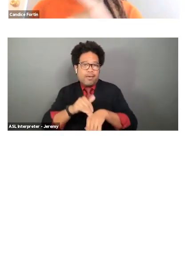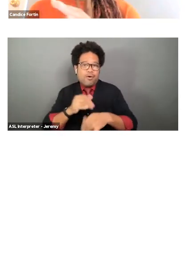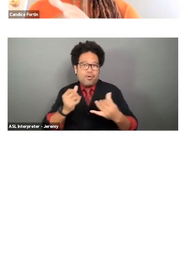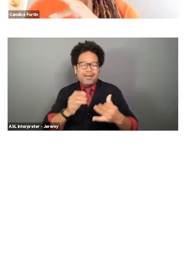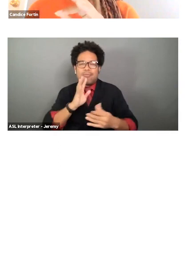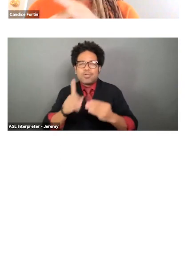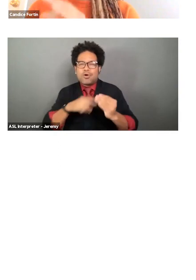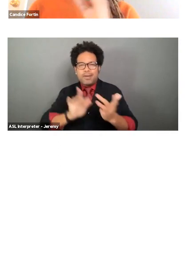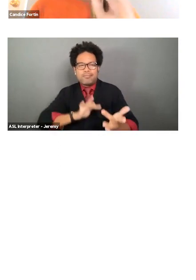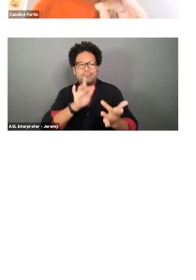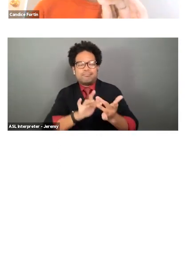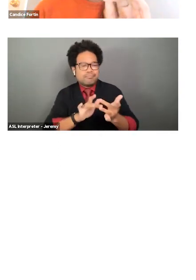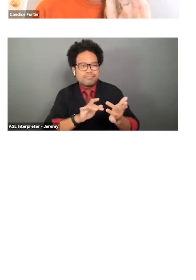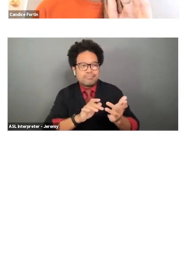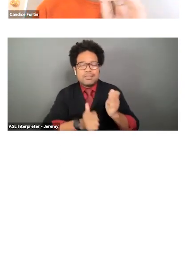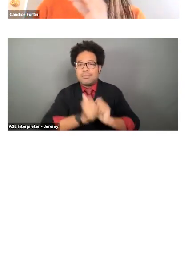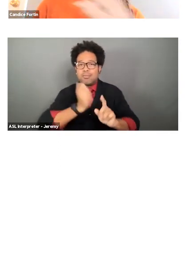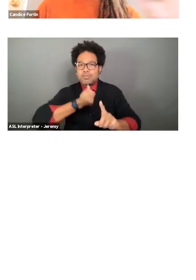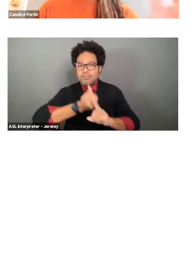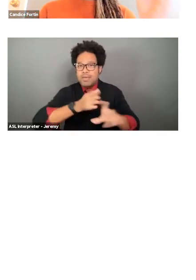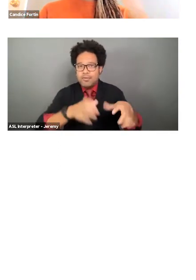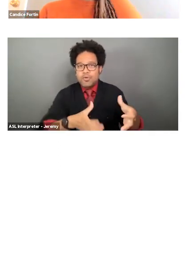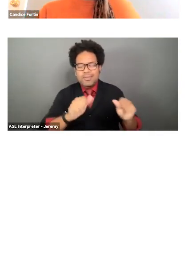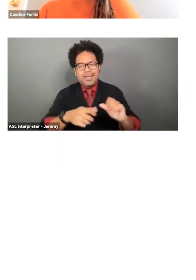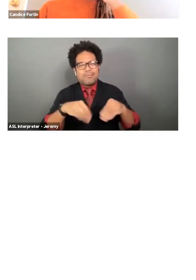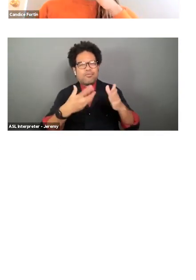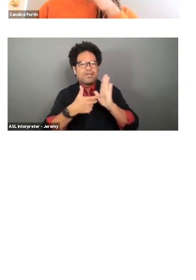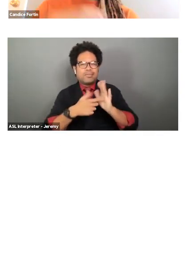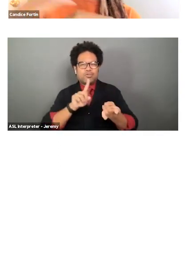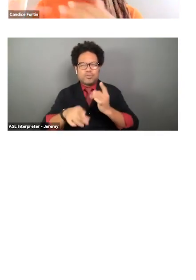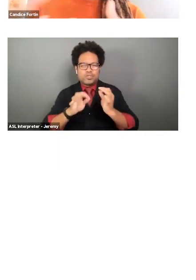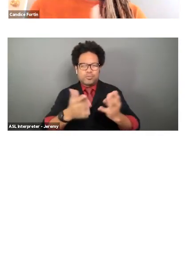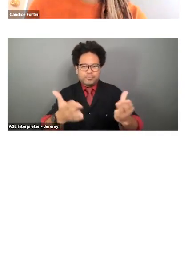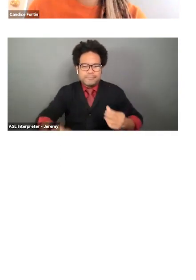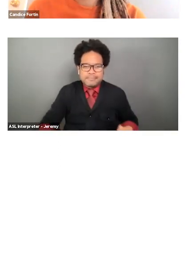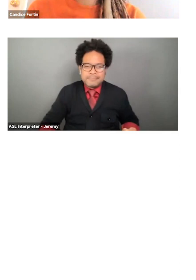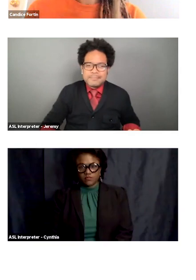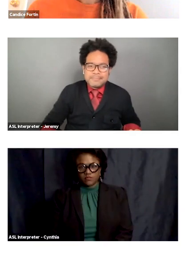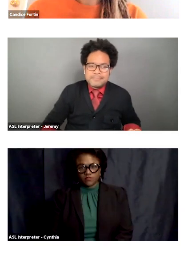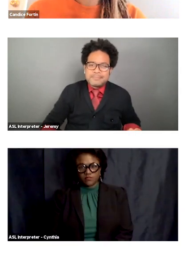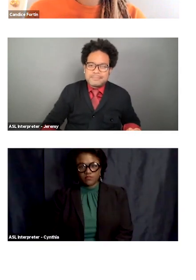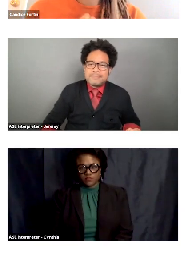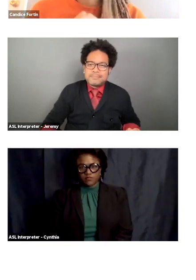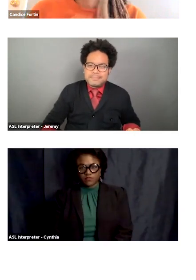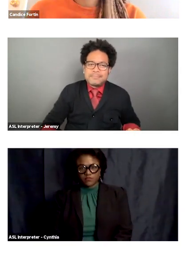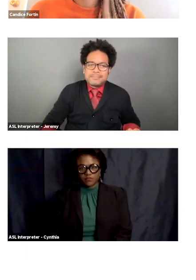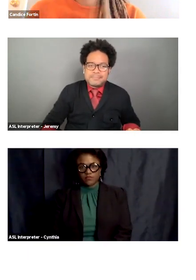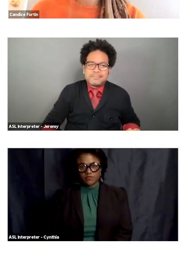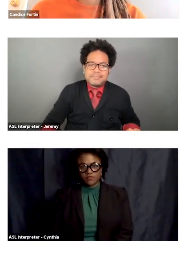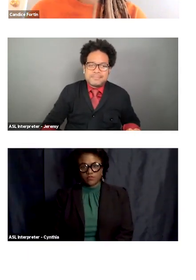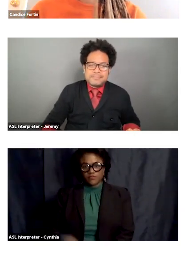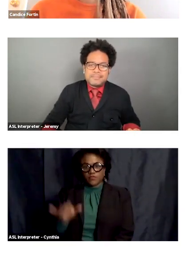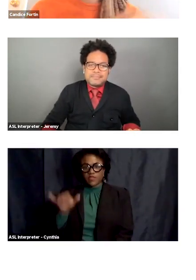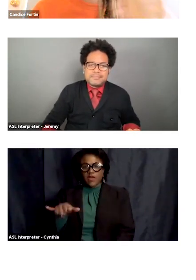like reaching out to, the most impacted groups, I can give an example of this. That was a learning curve for me. I was working on